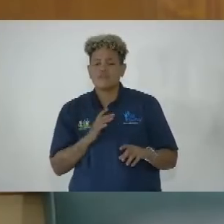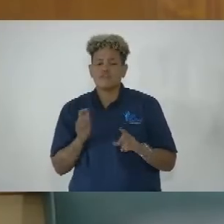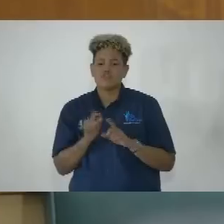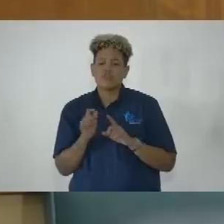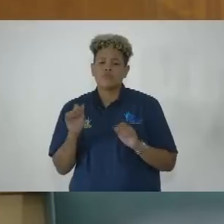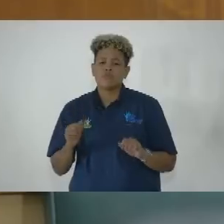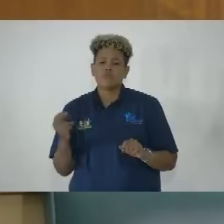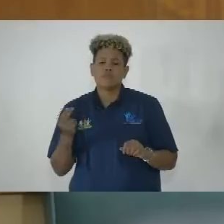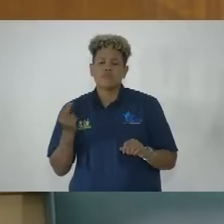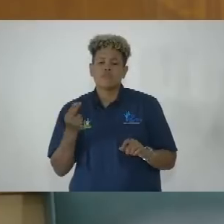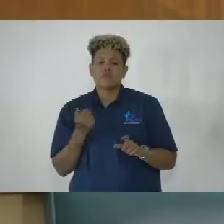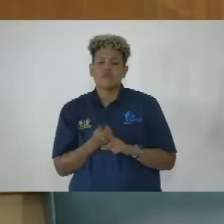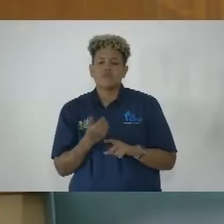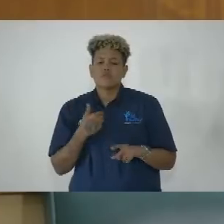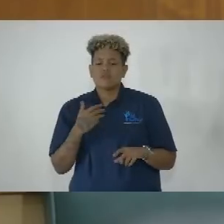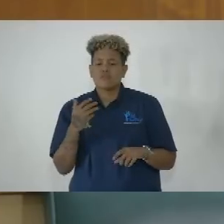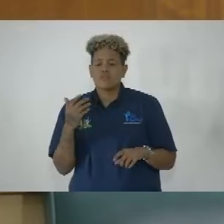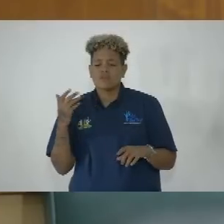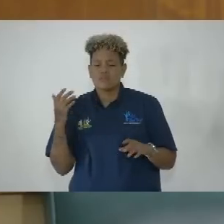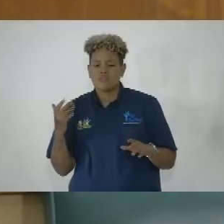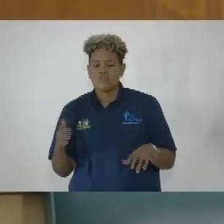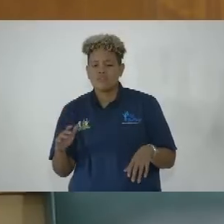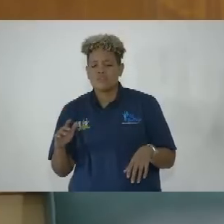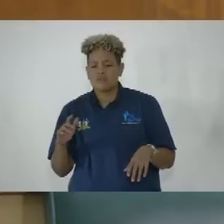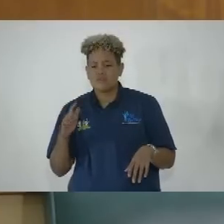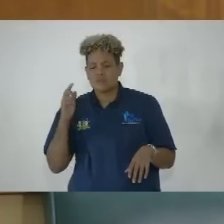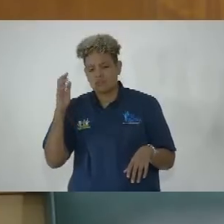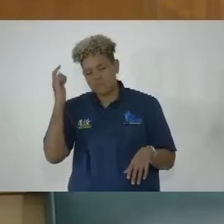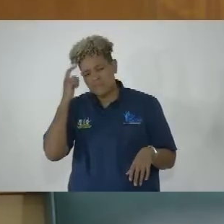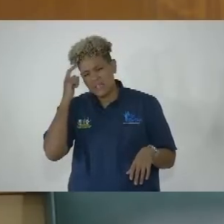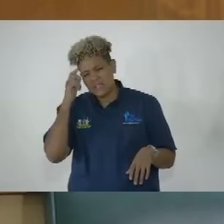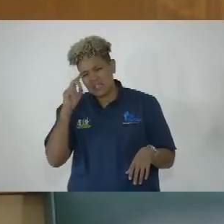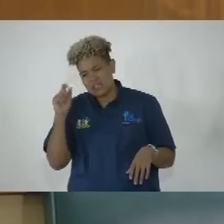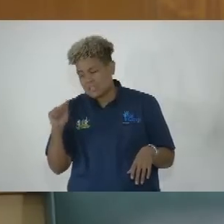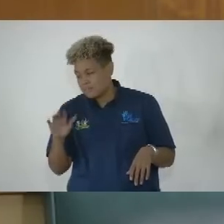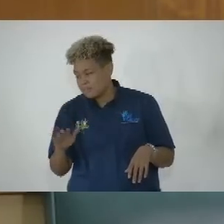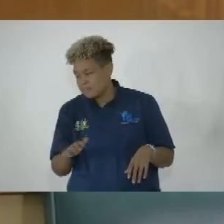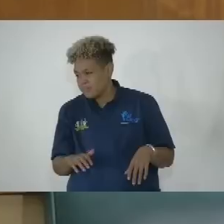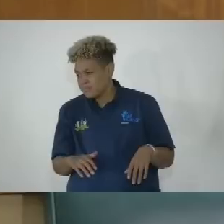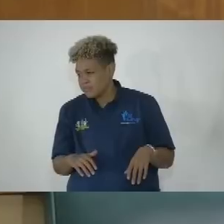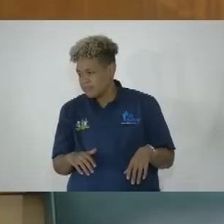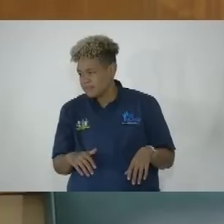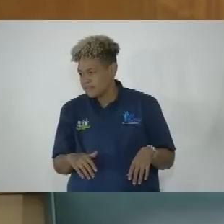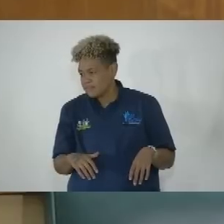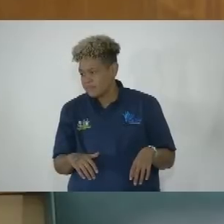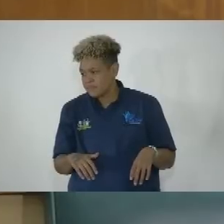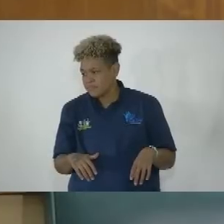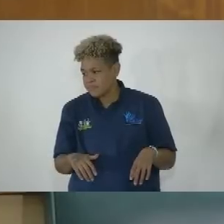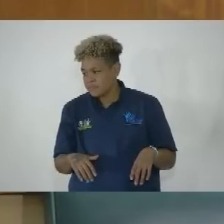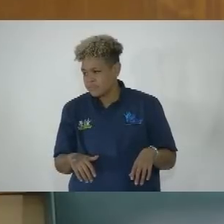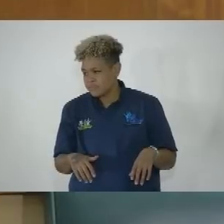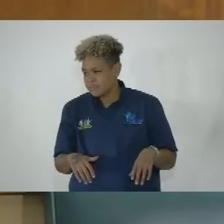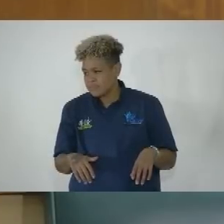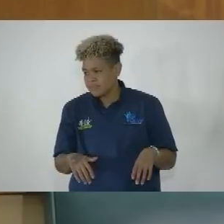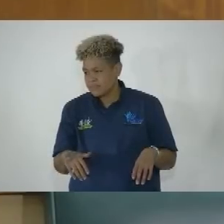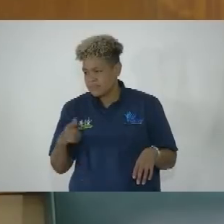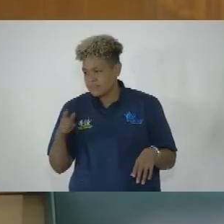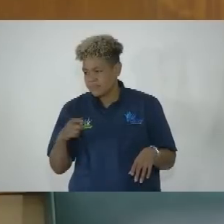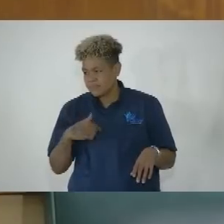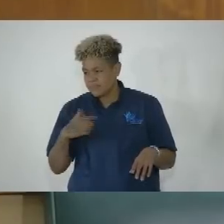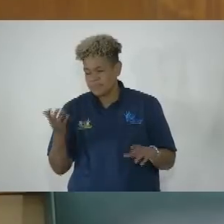used. My colleagues were saying mentally disabled, not mentally disabled.